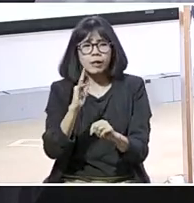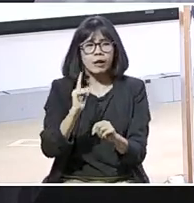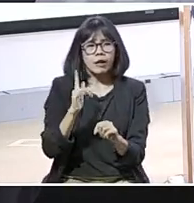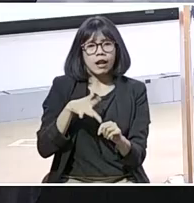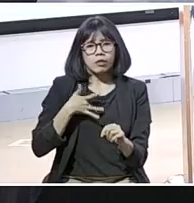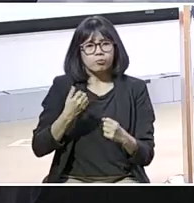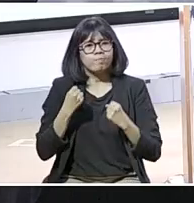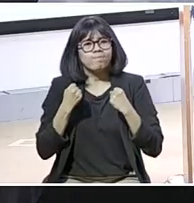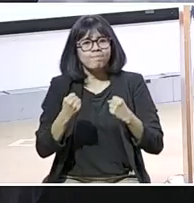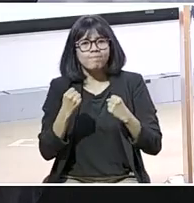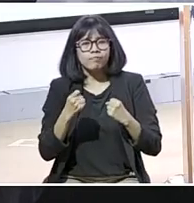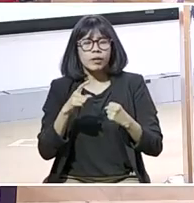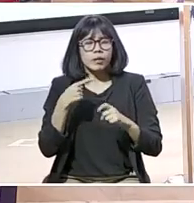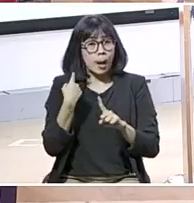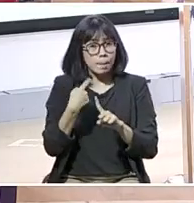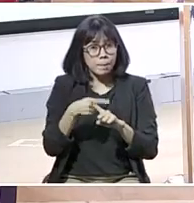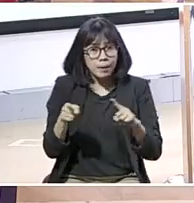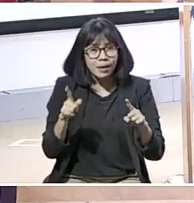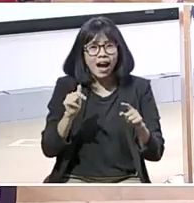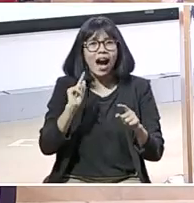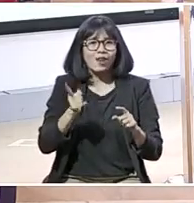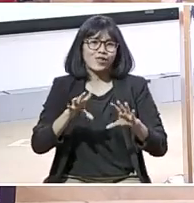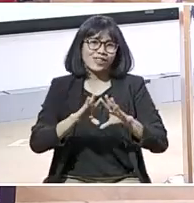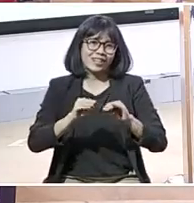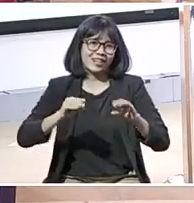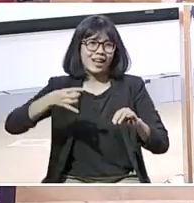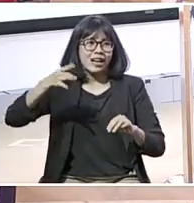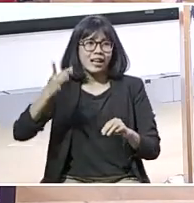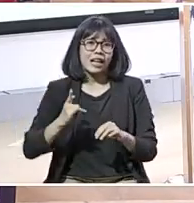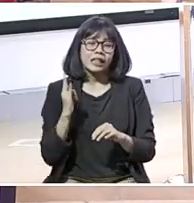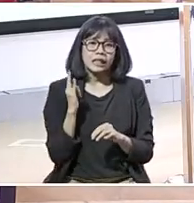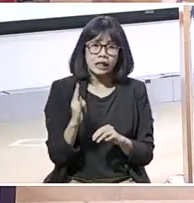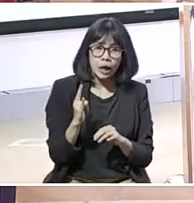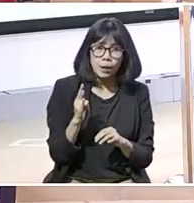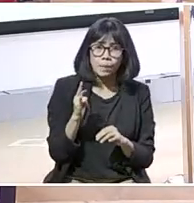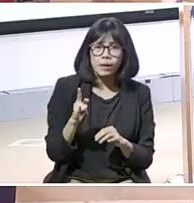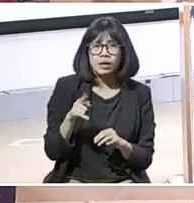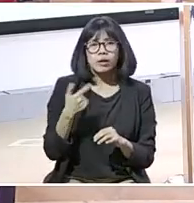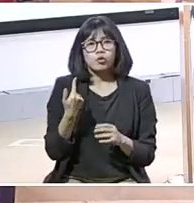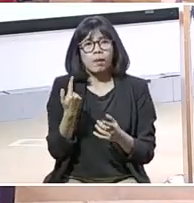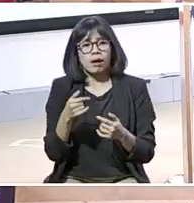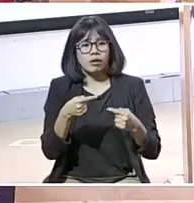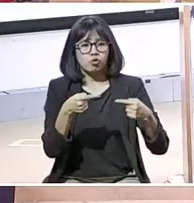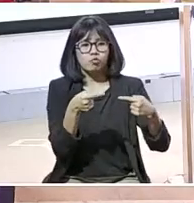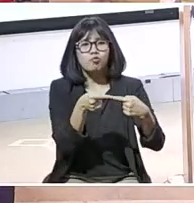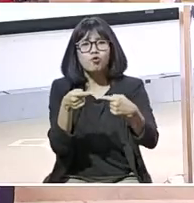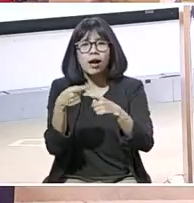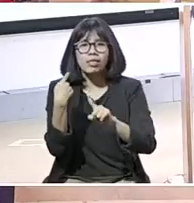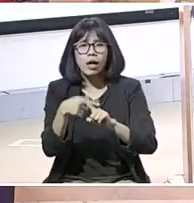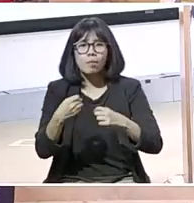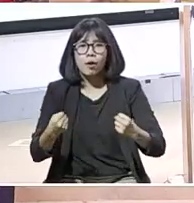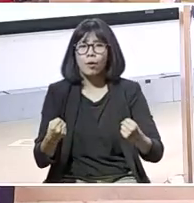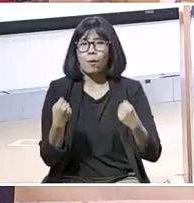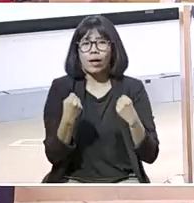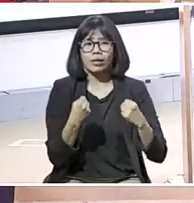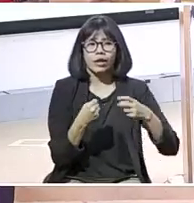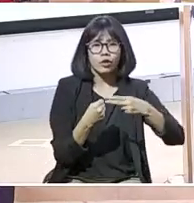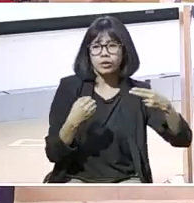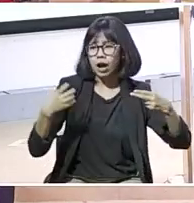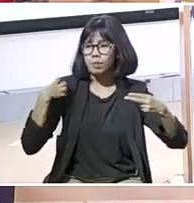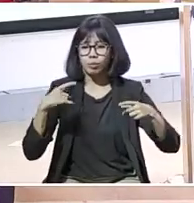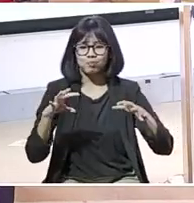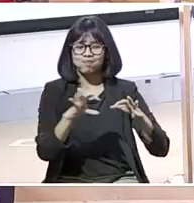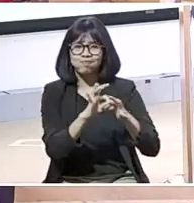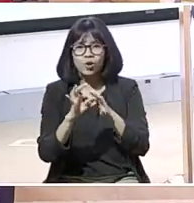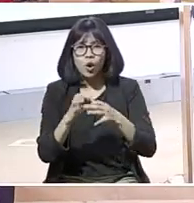and hard work. This sort of engagement that builds stronger connections between us and